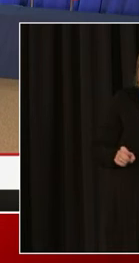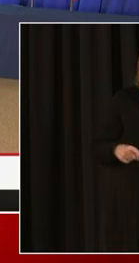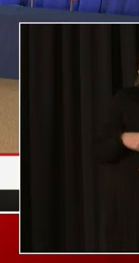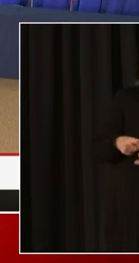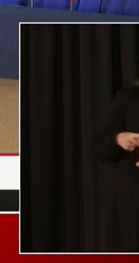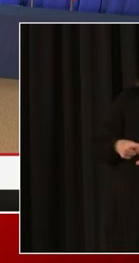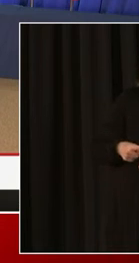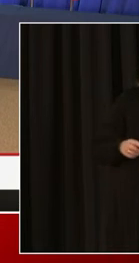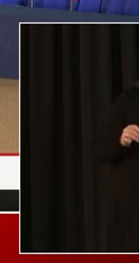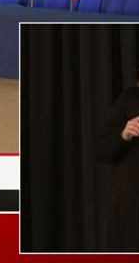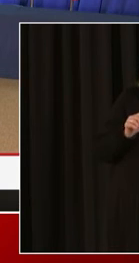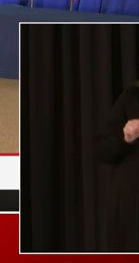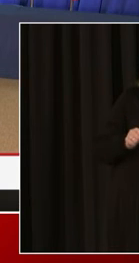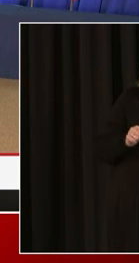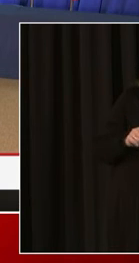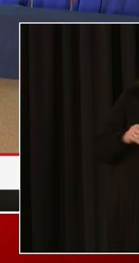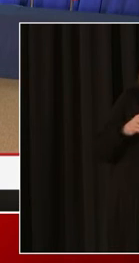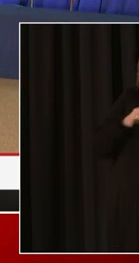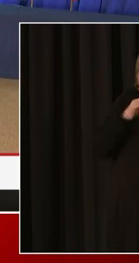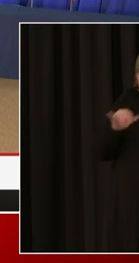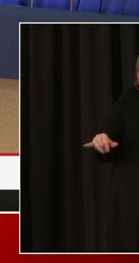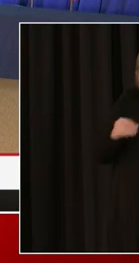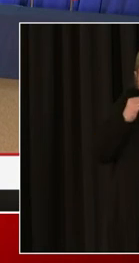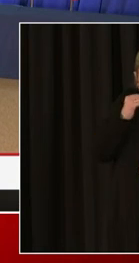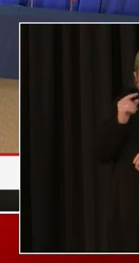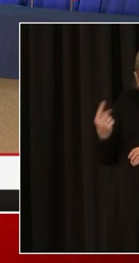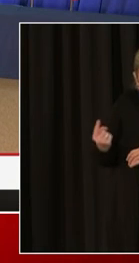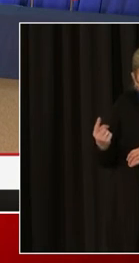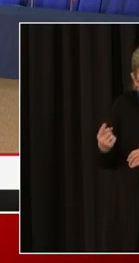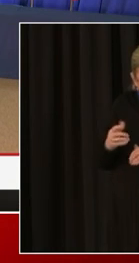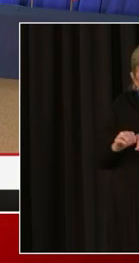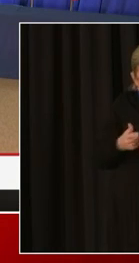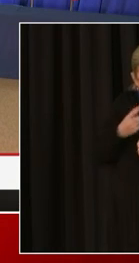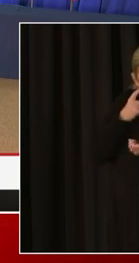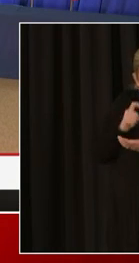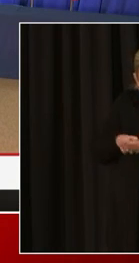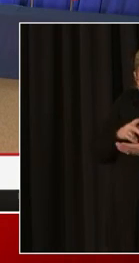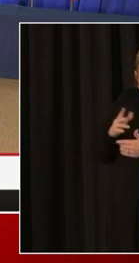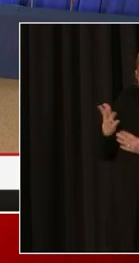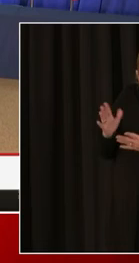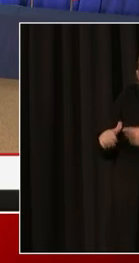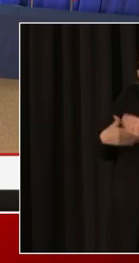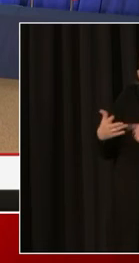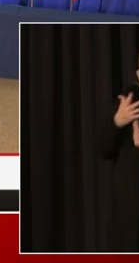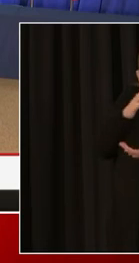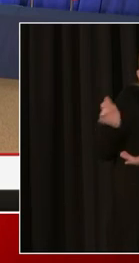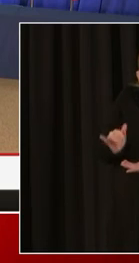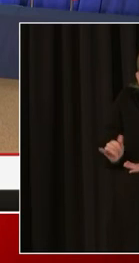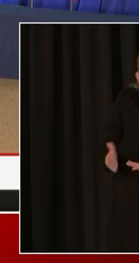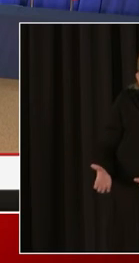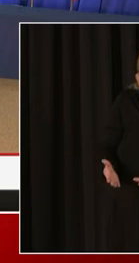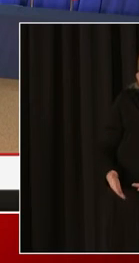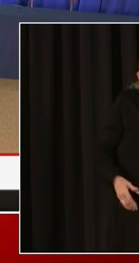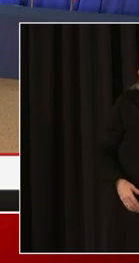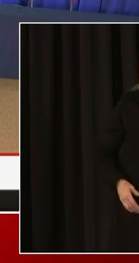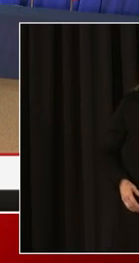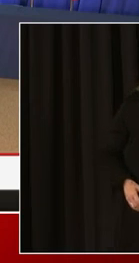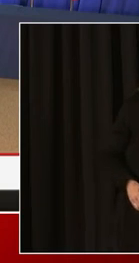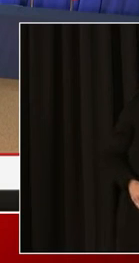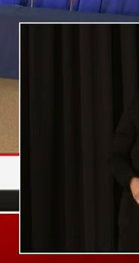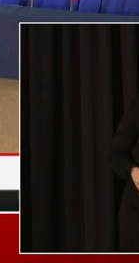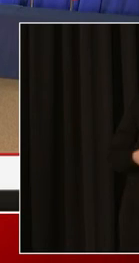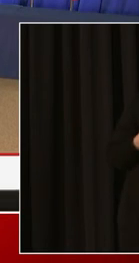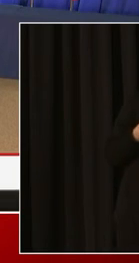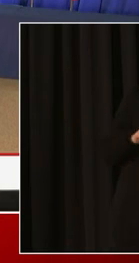tested? Will the kids have to isolate at home? Will the families be notified? What is that process? Yeah, sure.